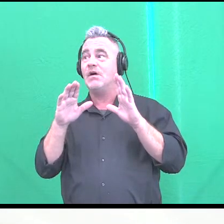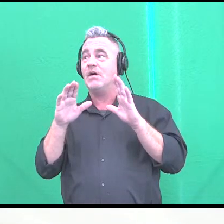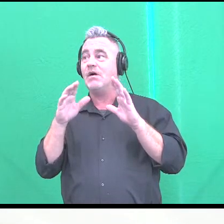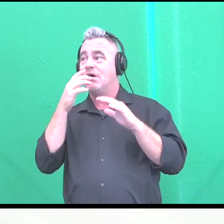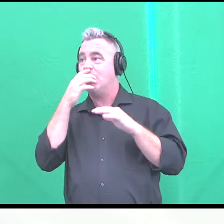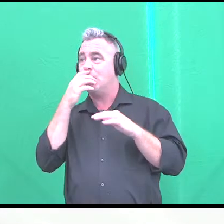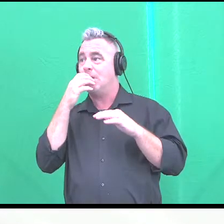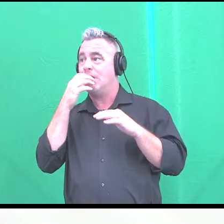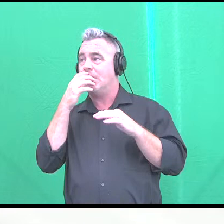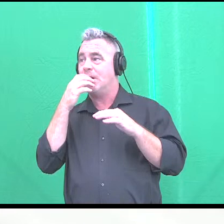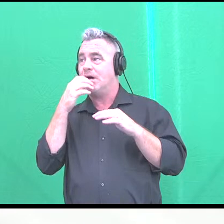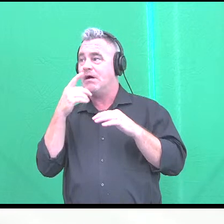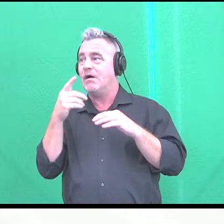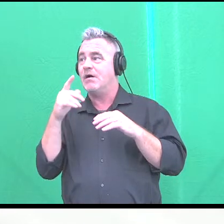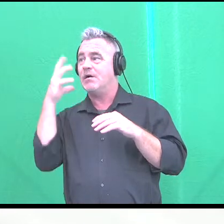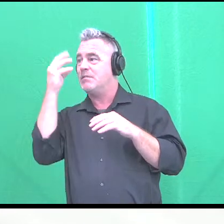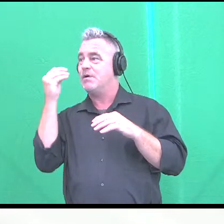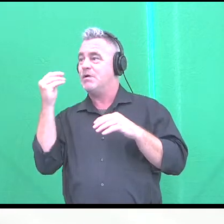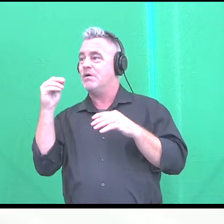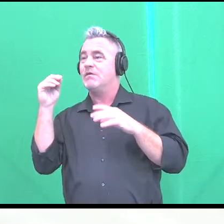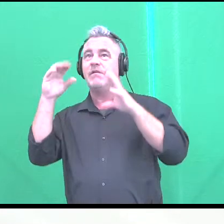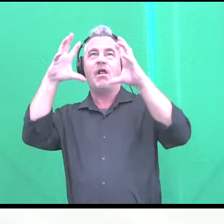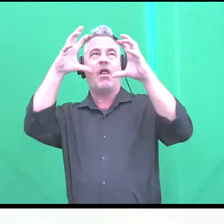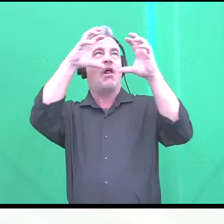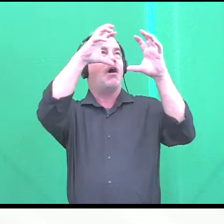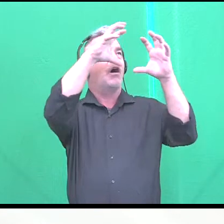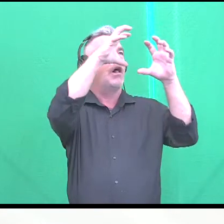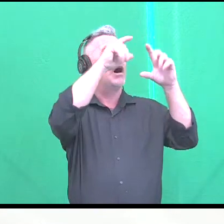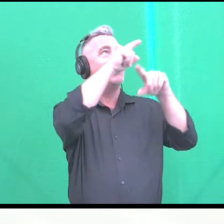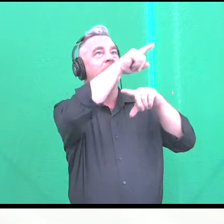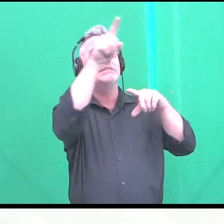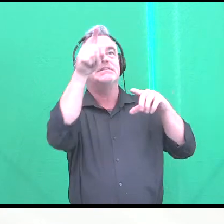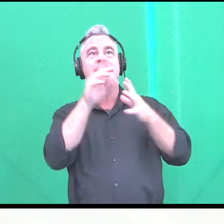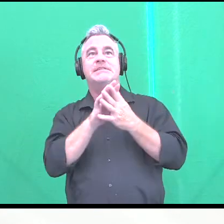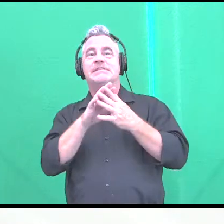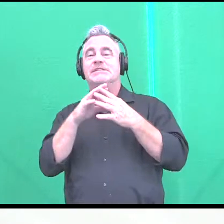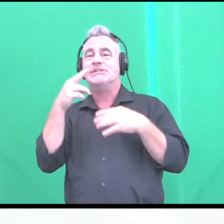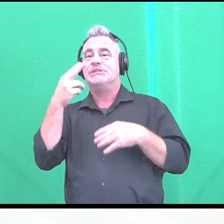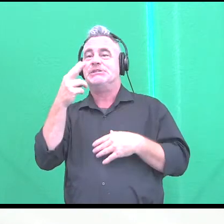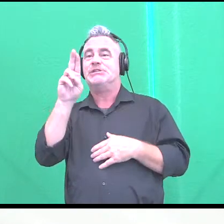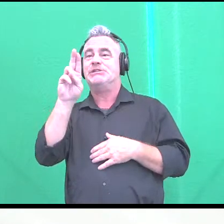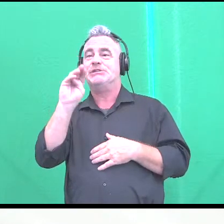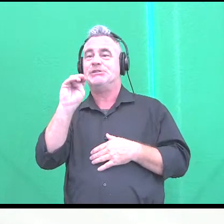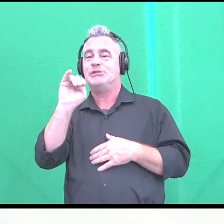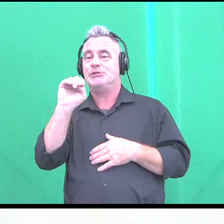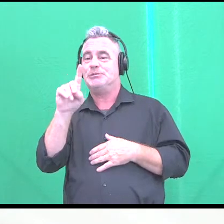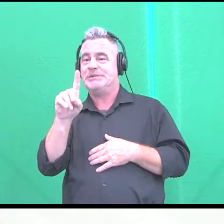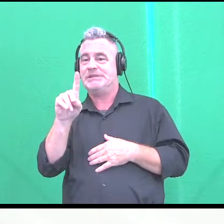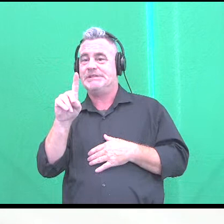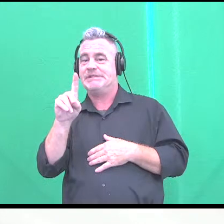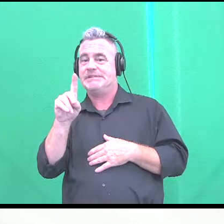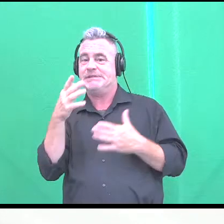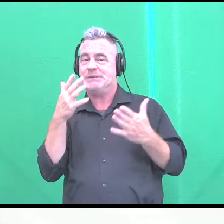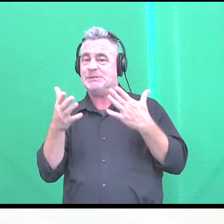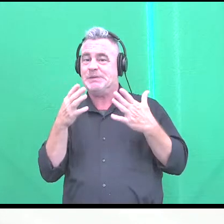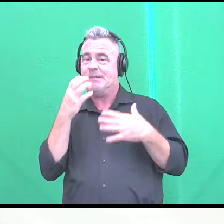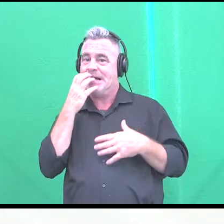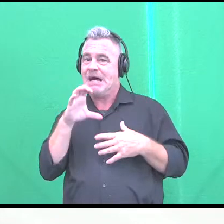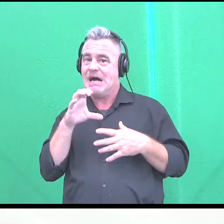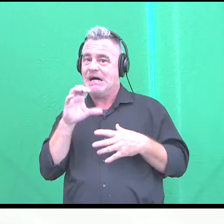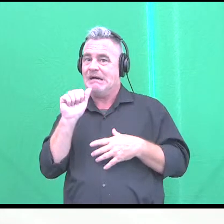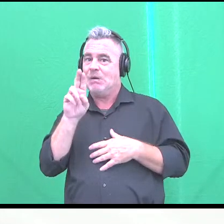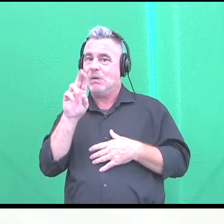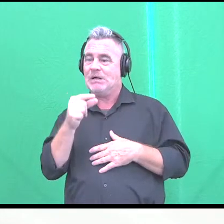out. We have all these beautiful clouds in the sky. It's humid out too. Chances are that it's going to be hot all of